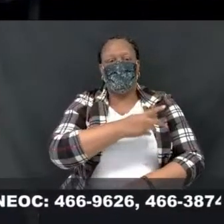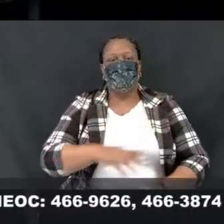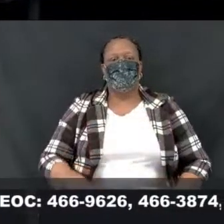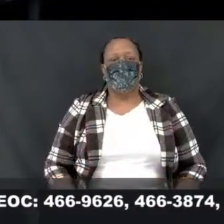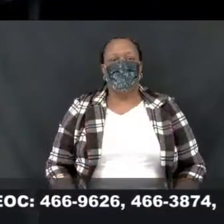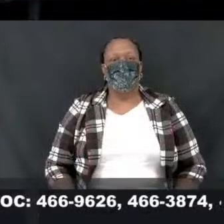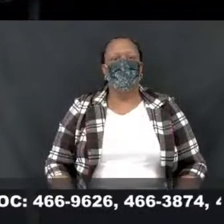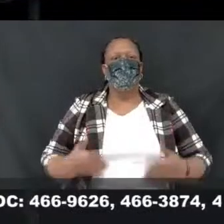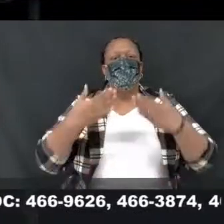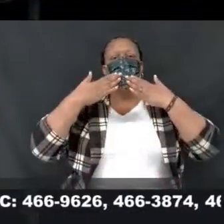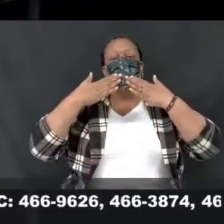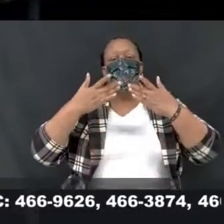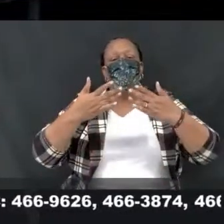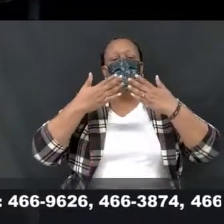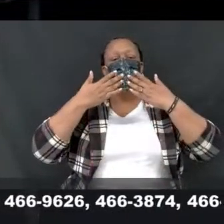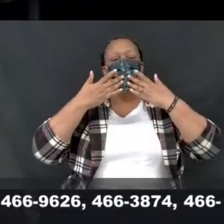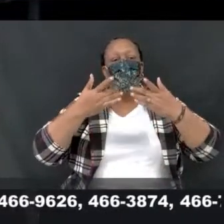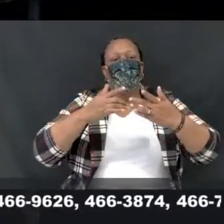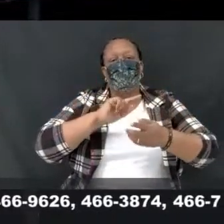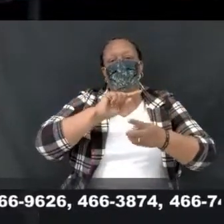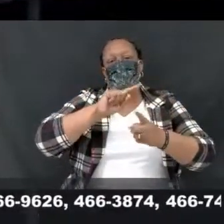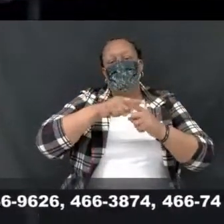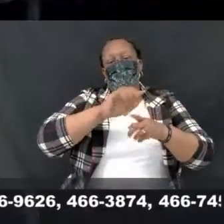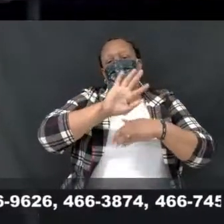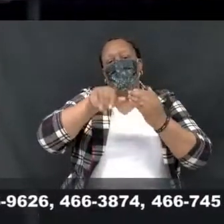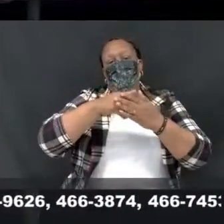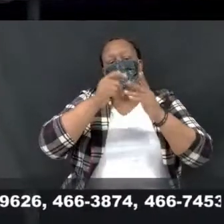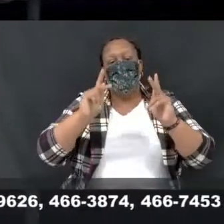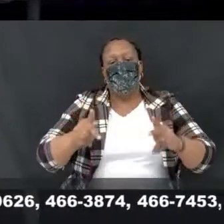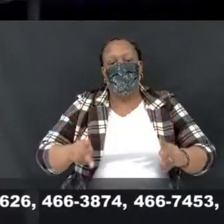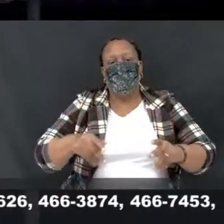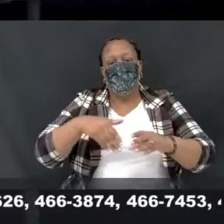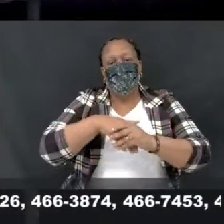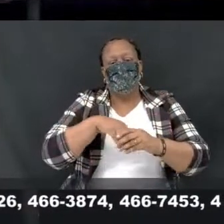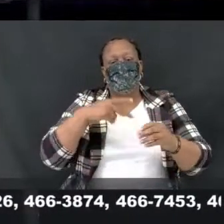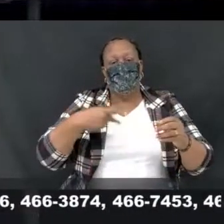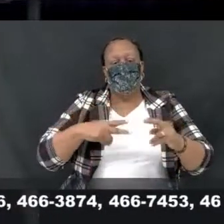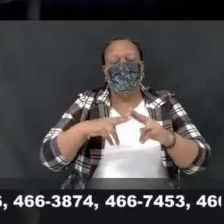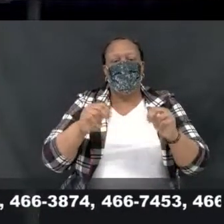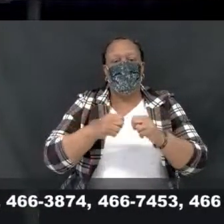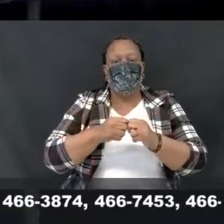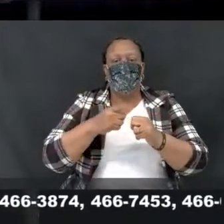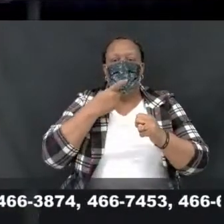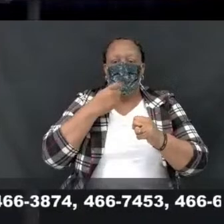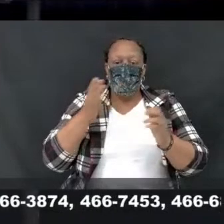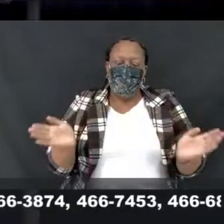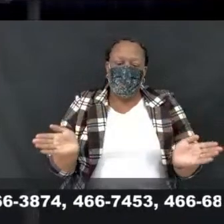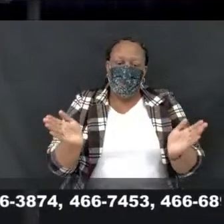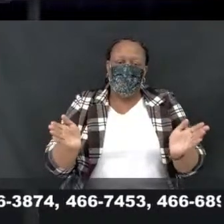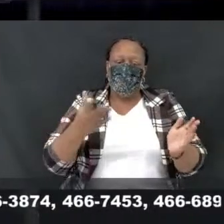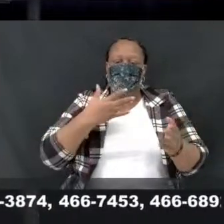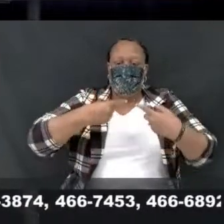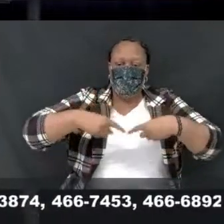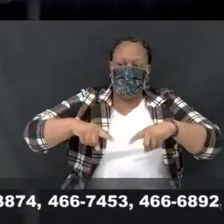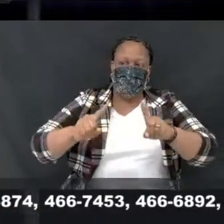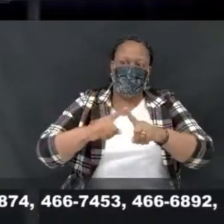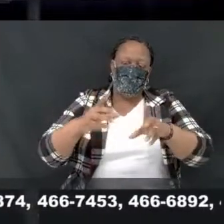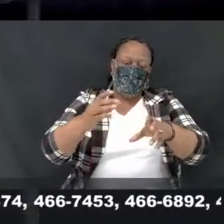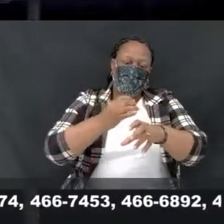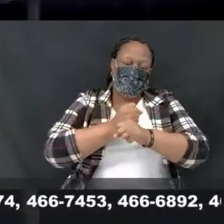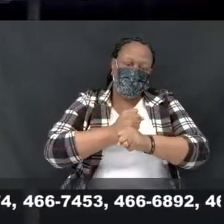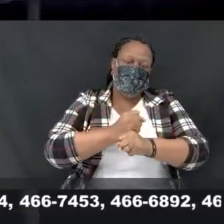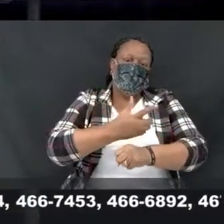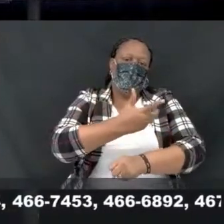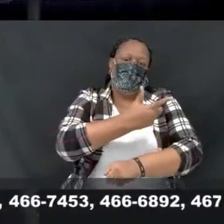of our beloved Federation for heeding the call and going out in great numbers to protect themselves and their loved ones by